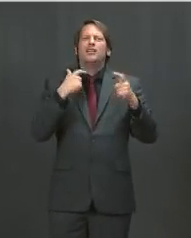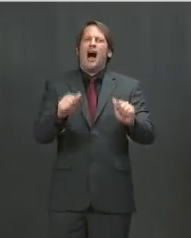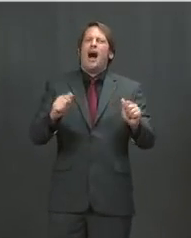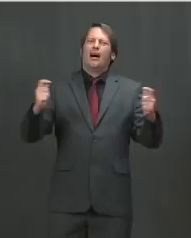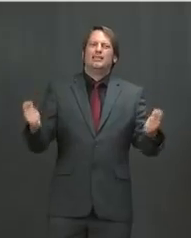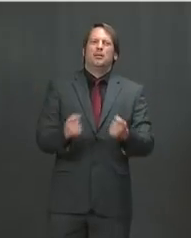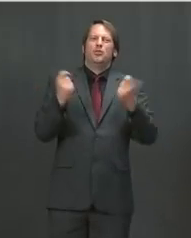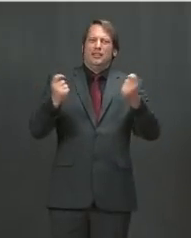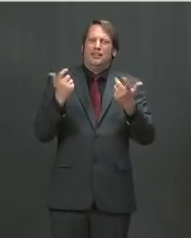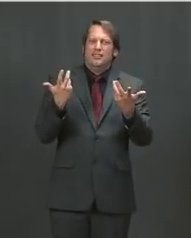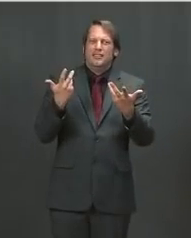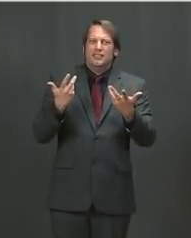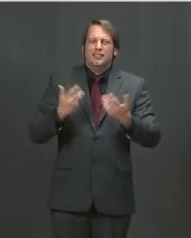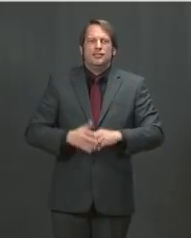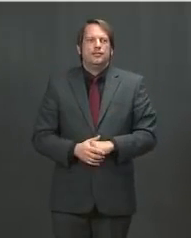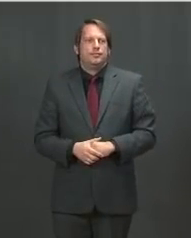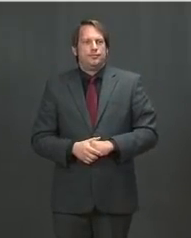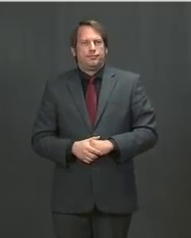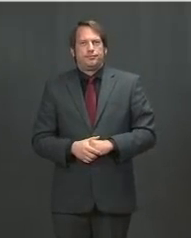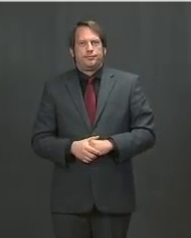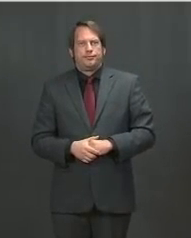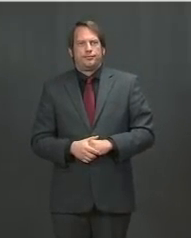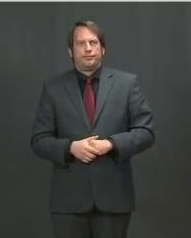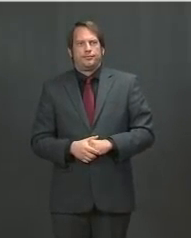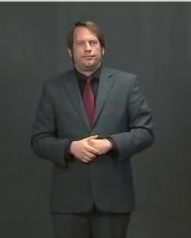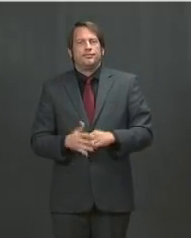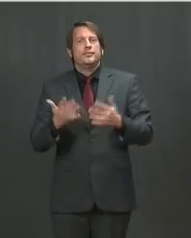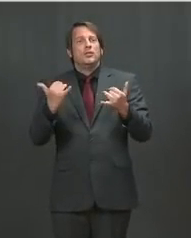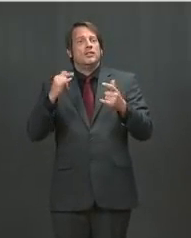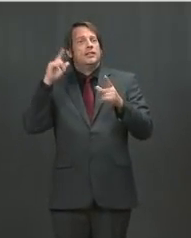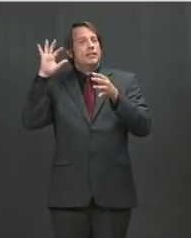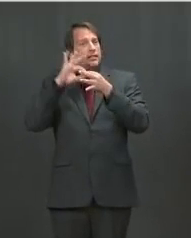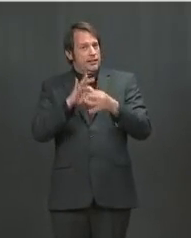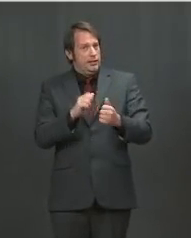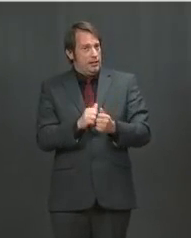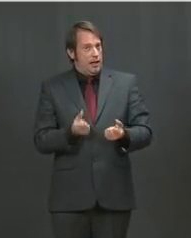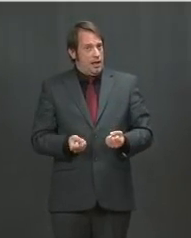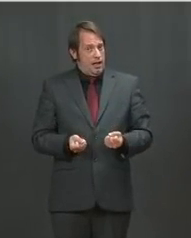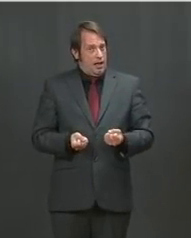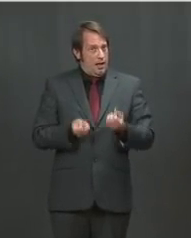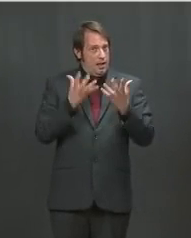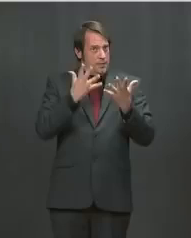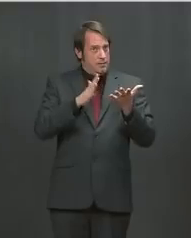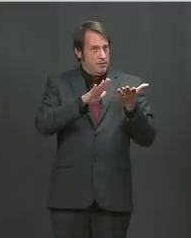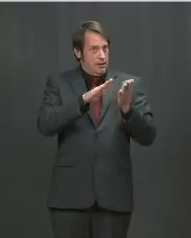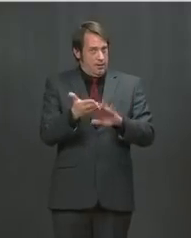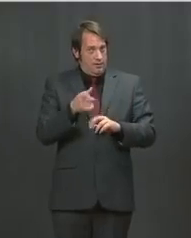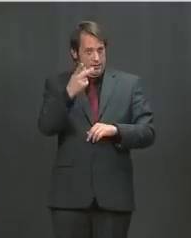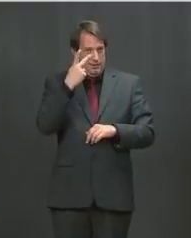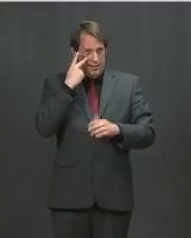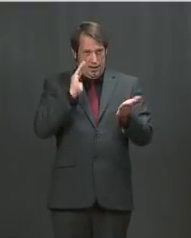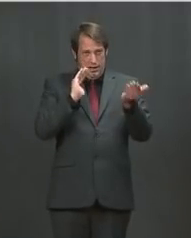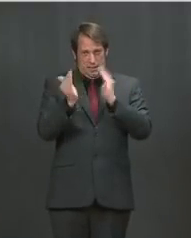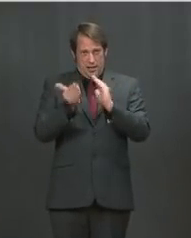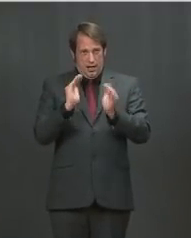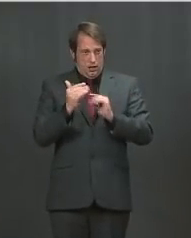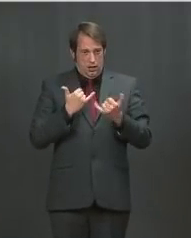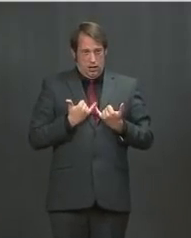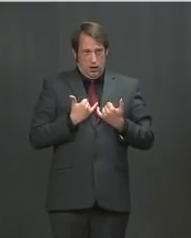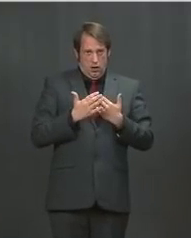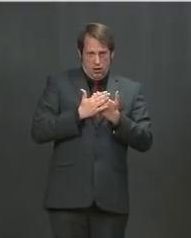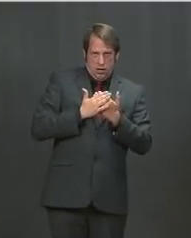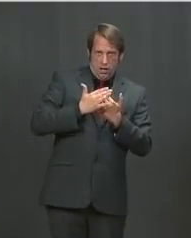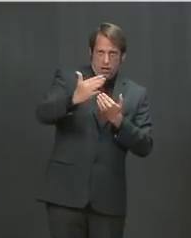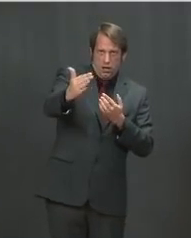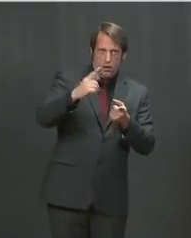is, how much death, disease, and misery are we going to see between now and then? So before I